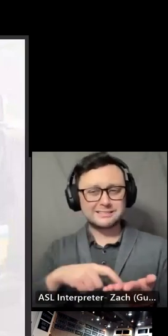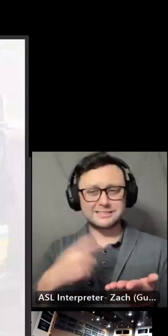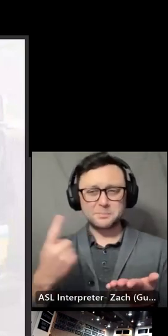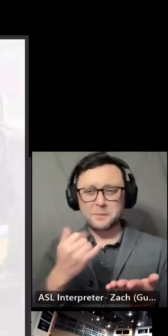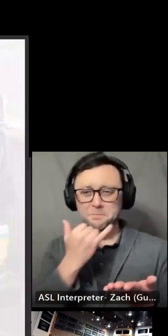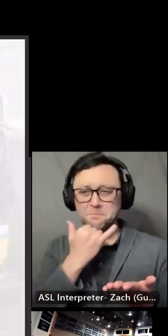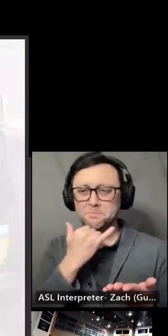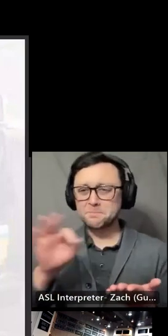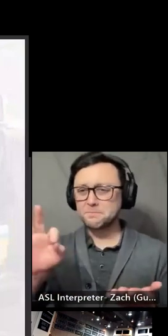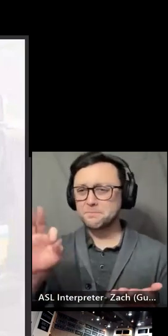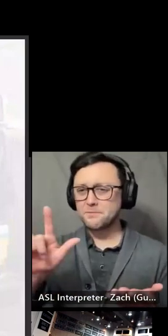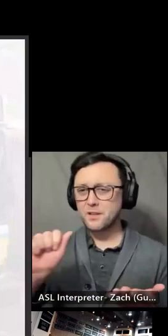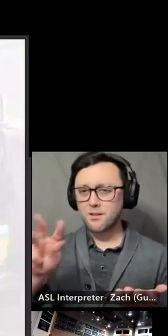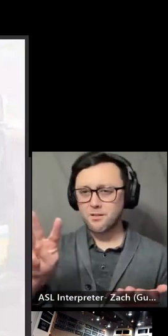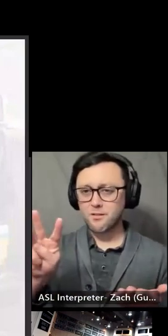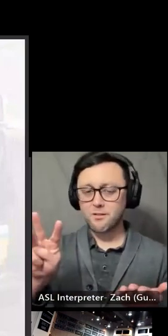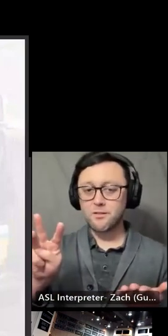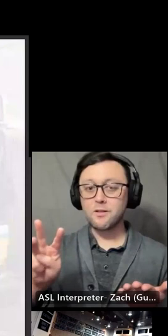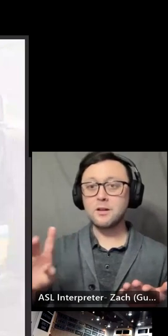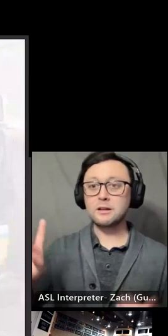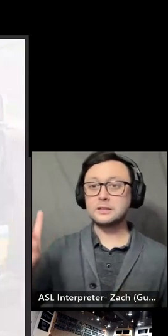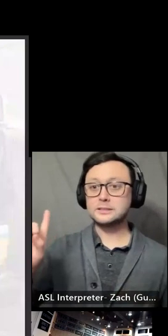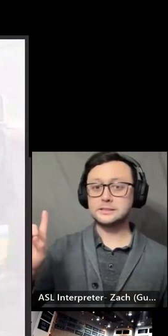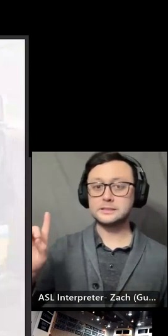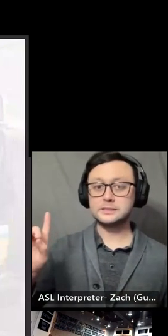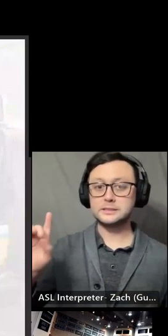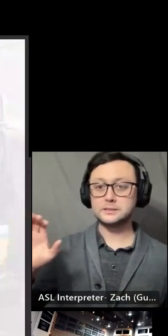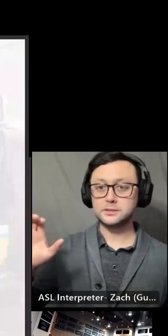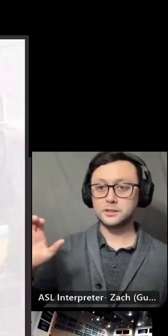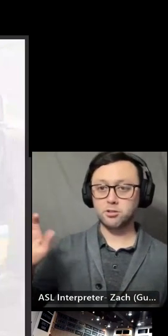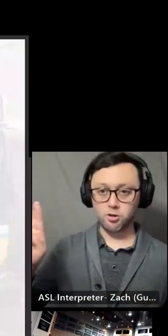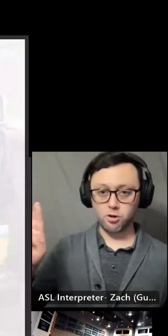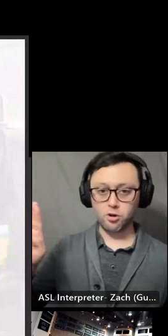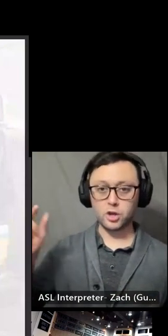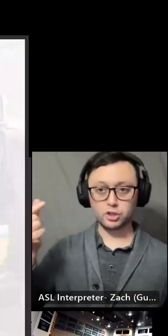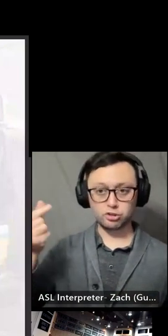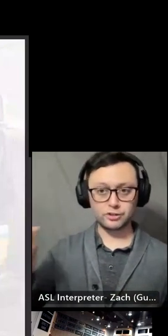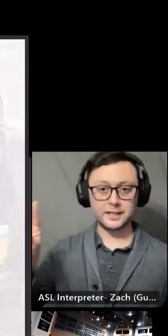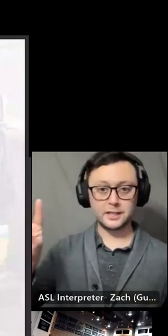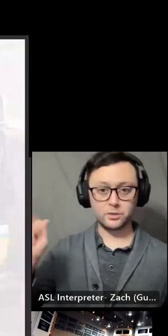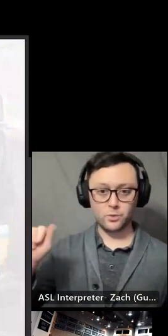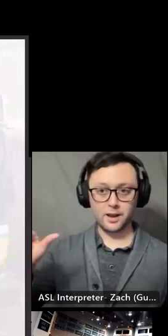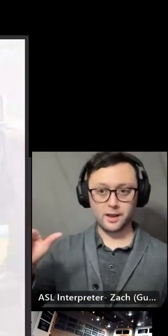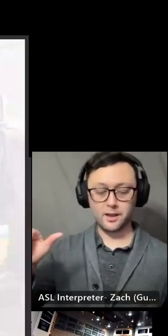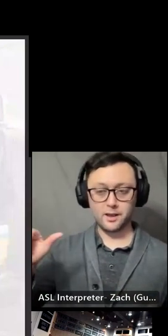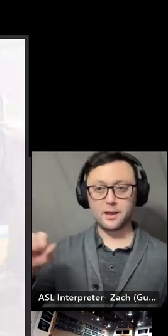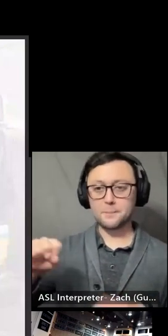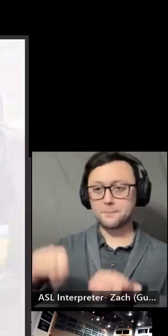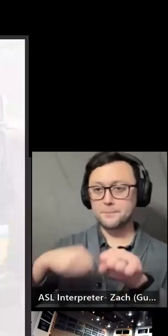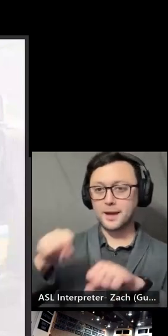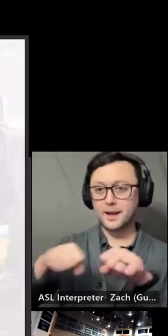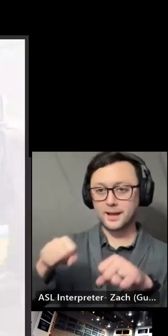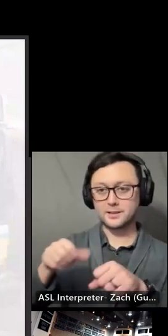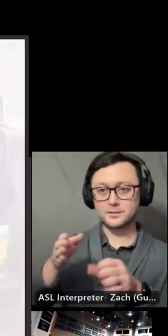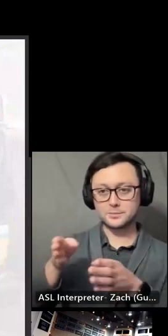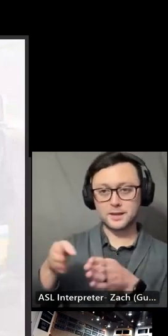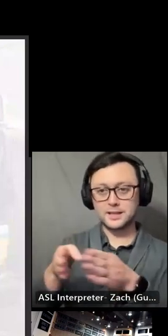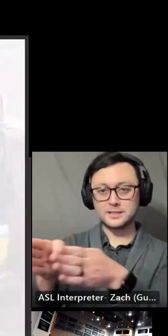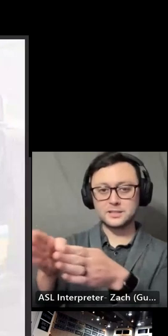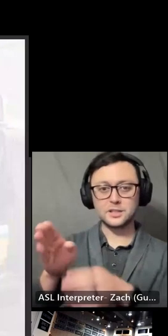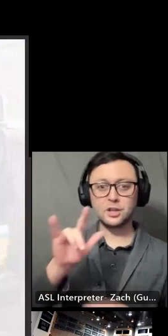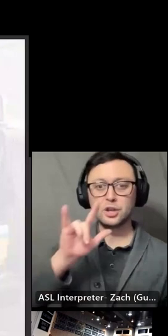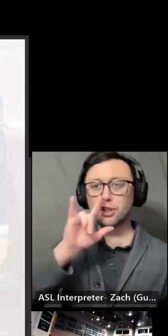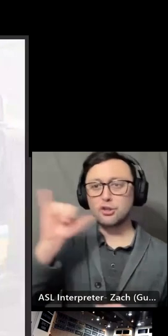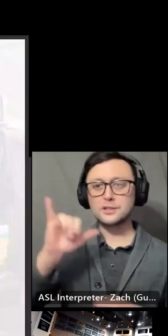they're called, that the DCR Greenway bike and green space looks like part of